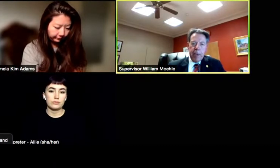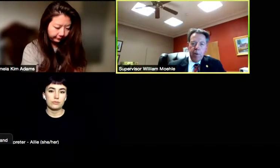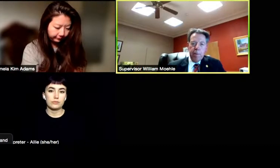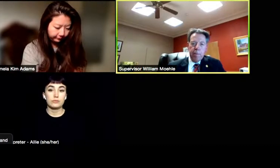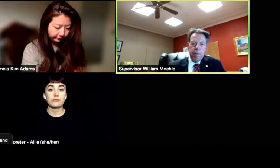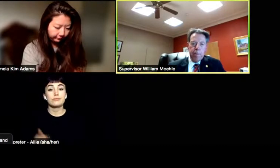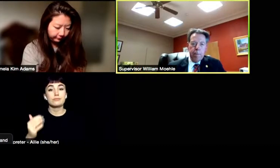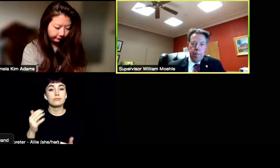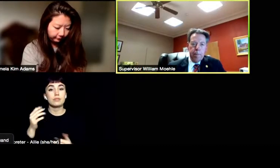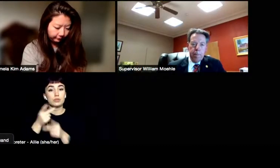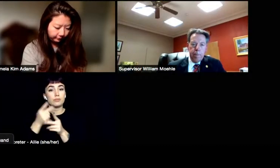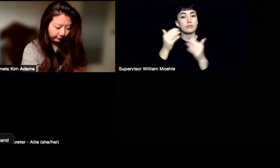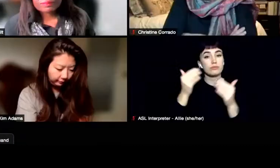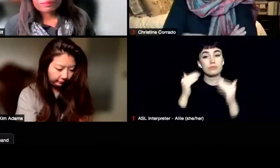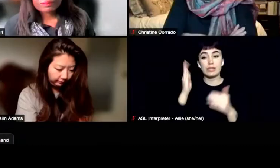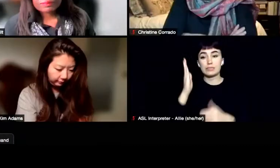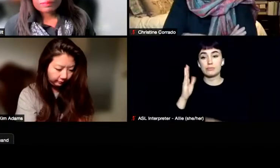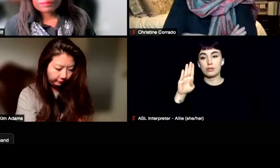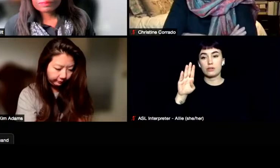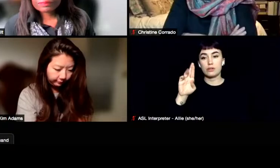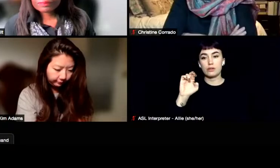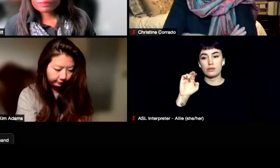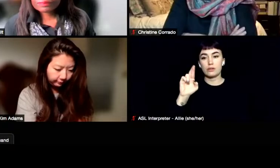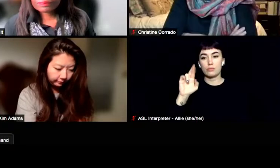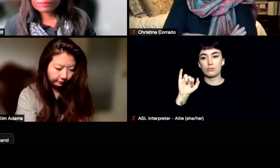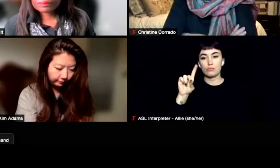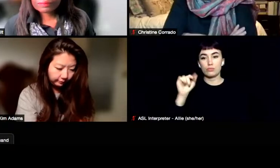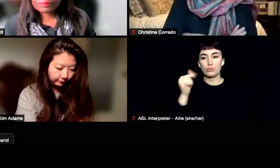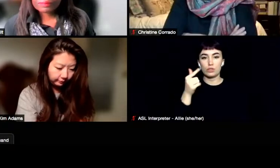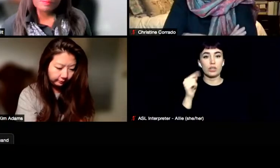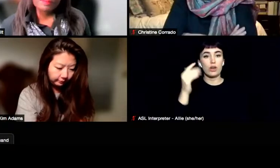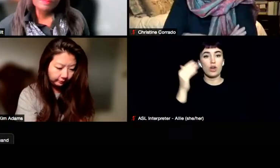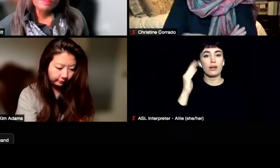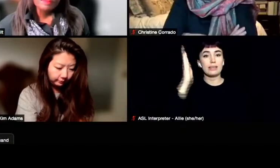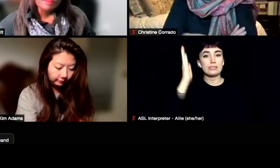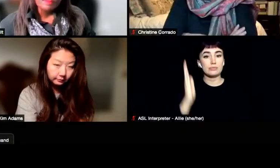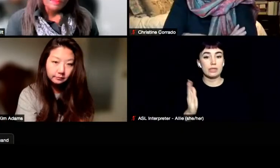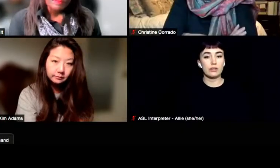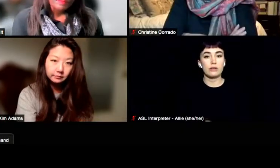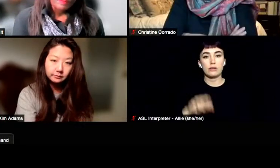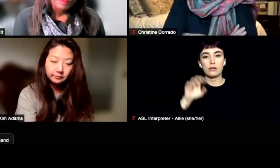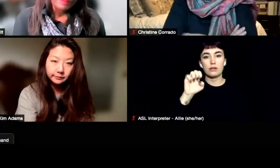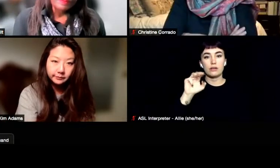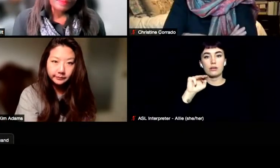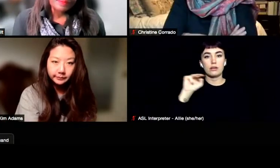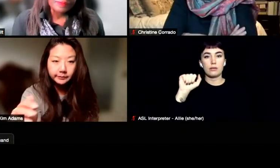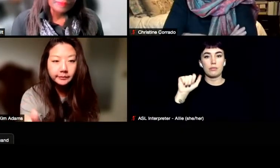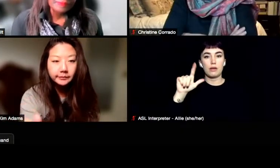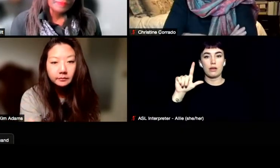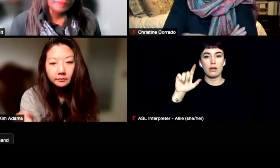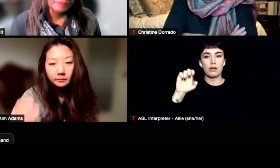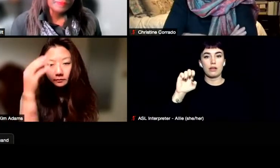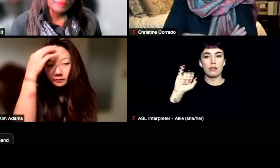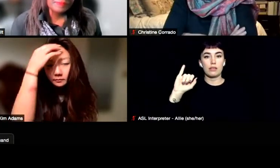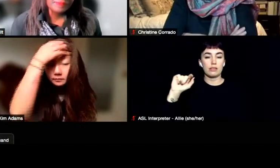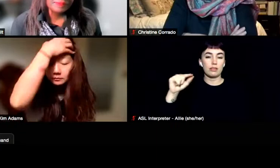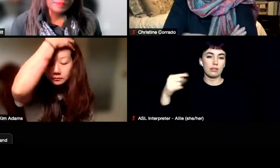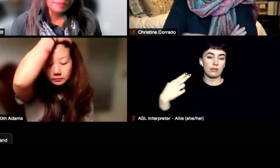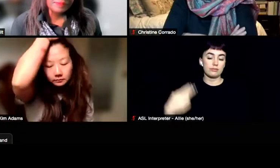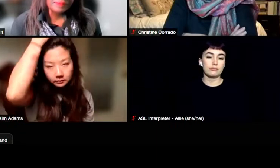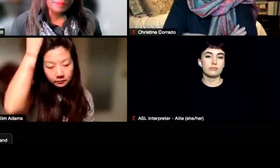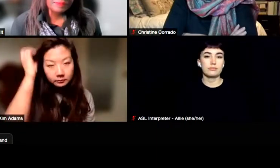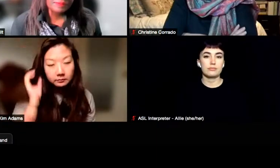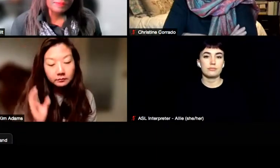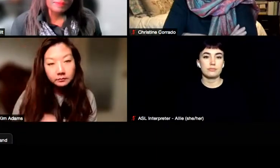Next speaker. Our next speaker is Emma Lee.